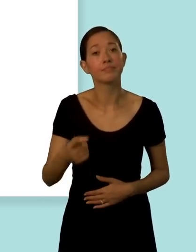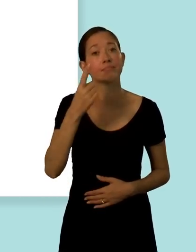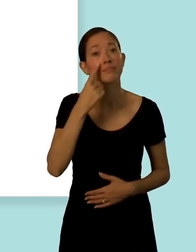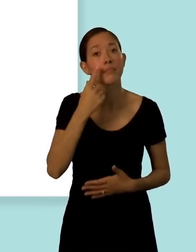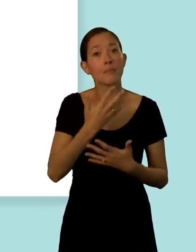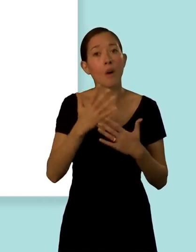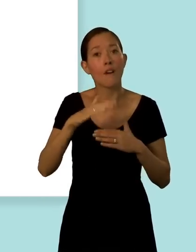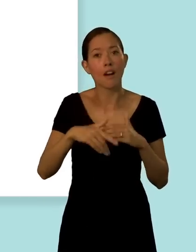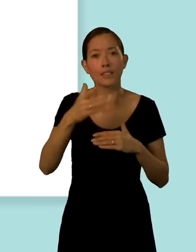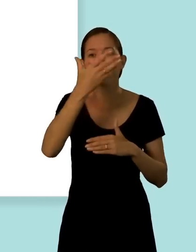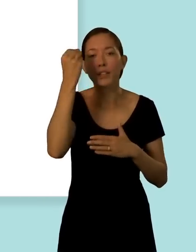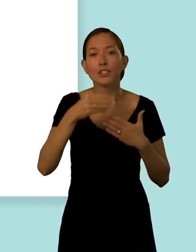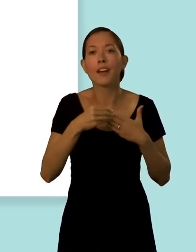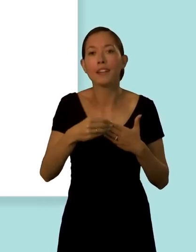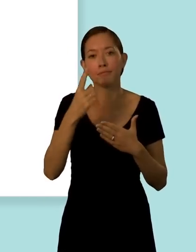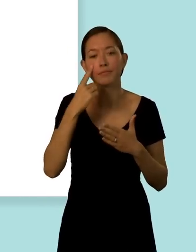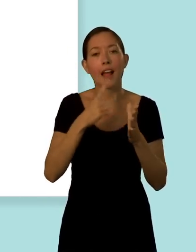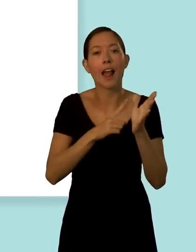carer.